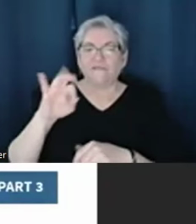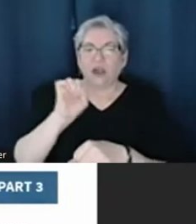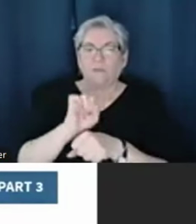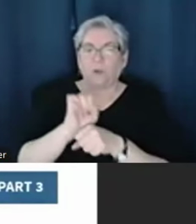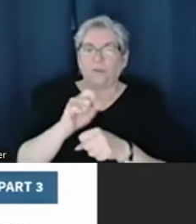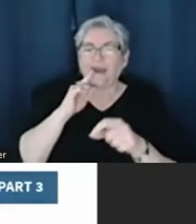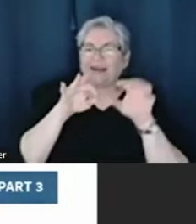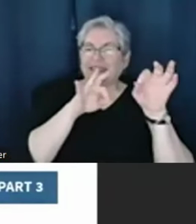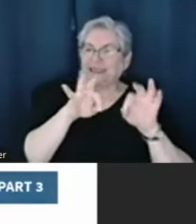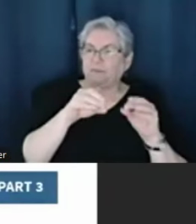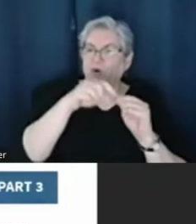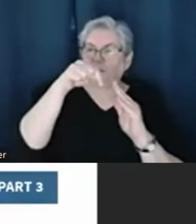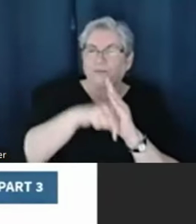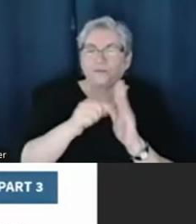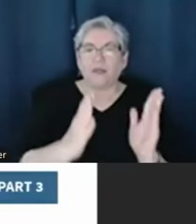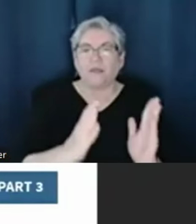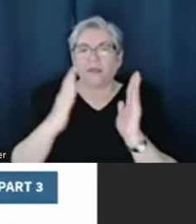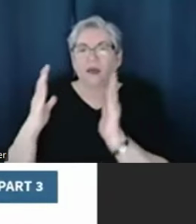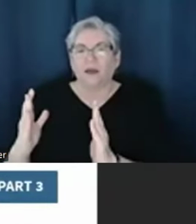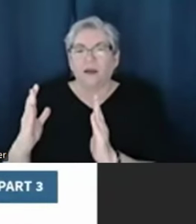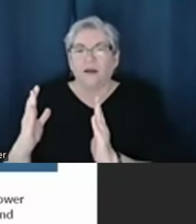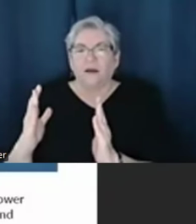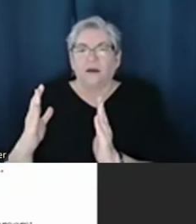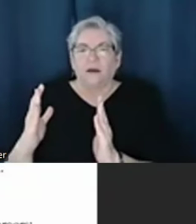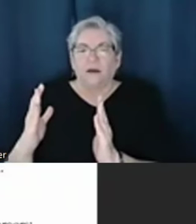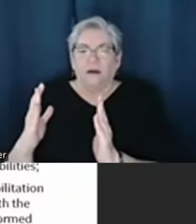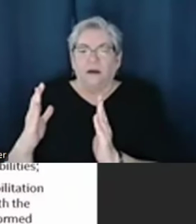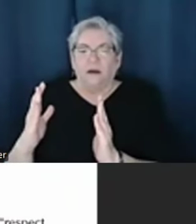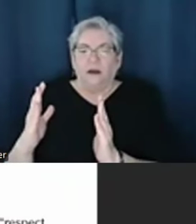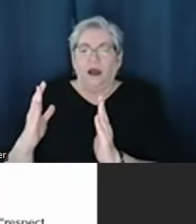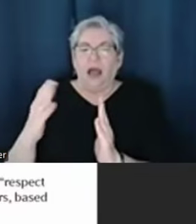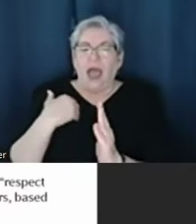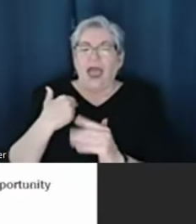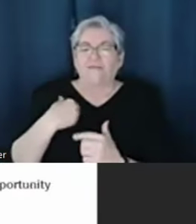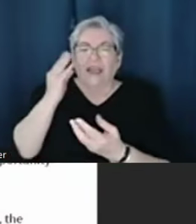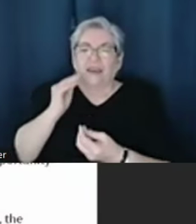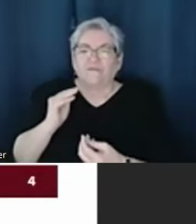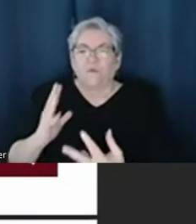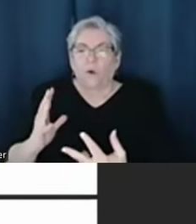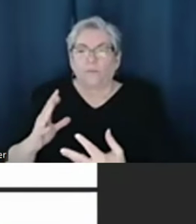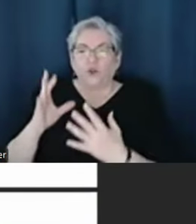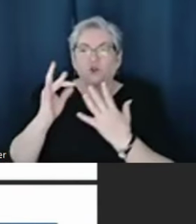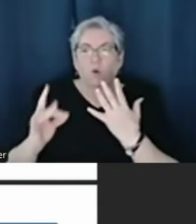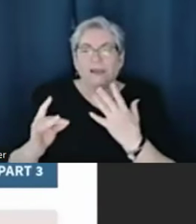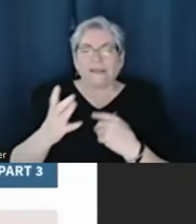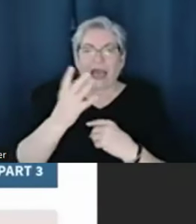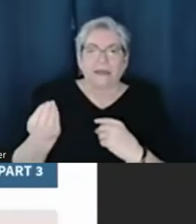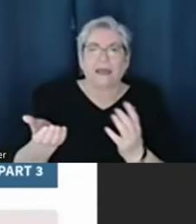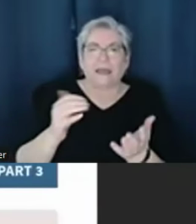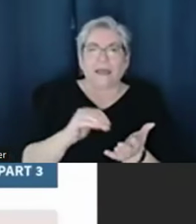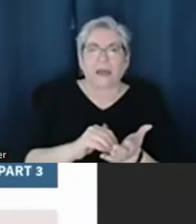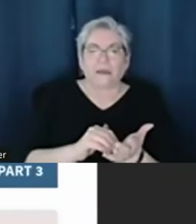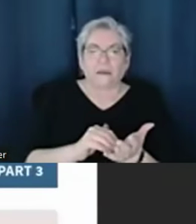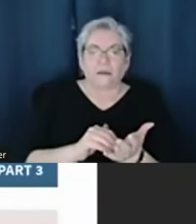in the source material. We talk a little bit about informed choice. And again, we have resources